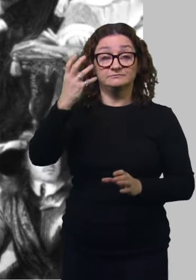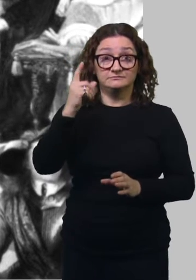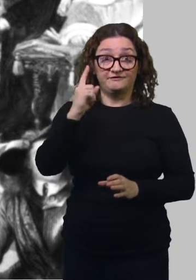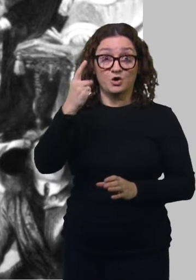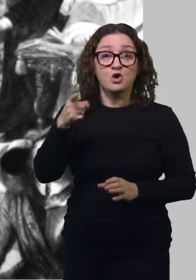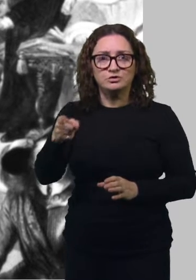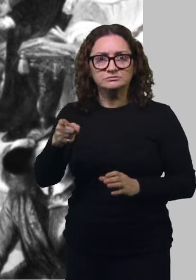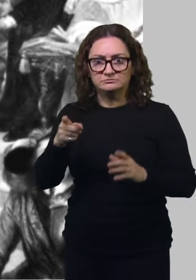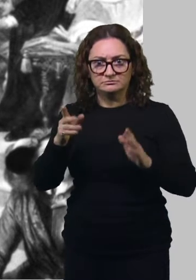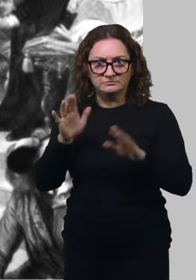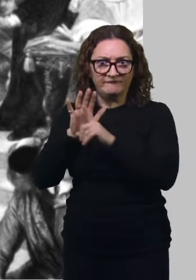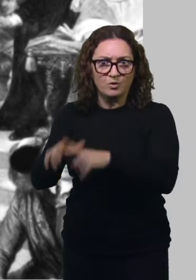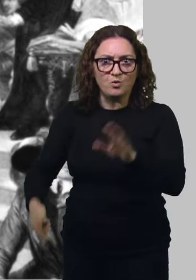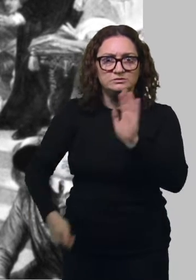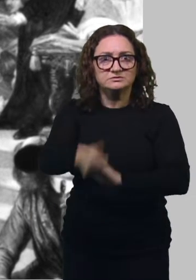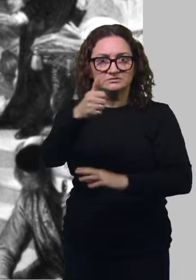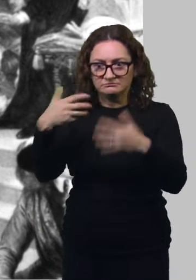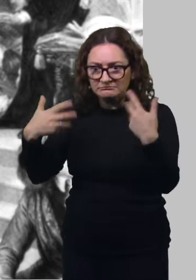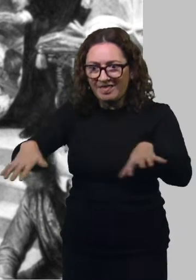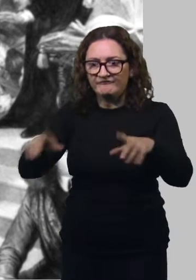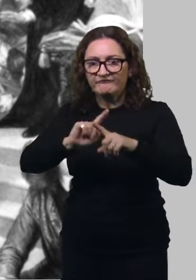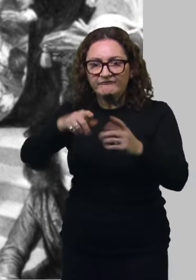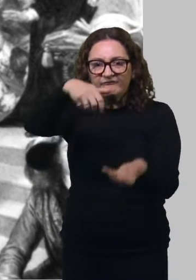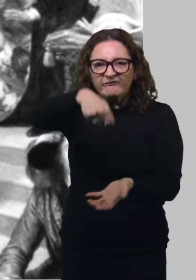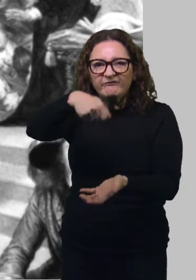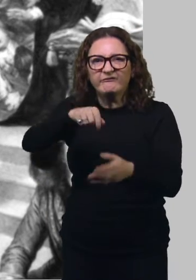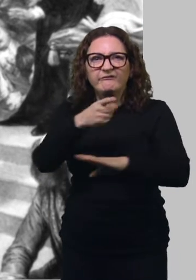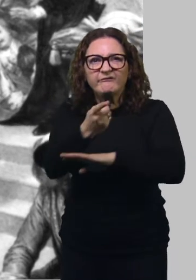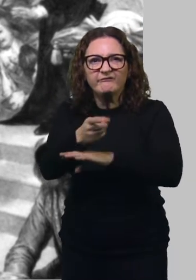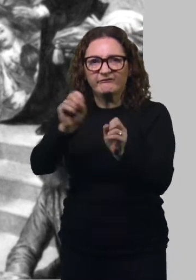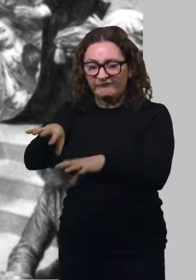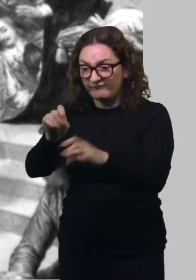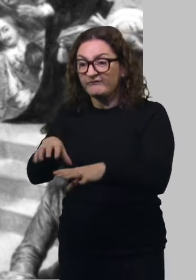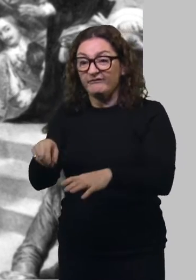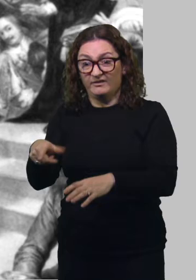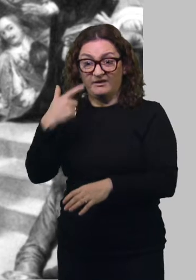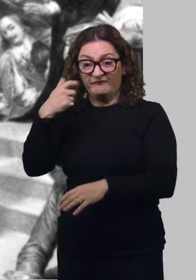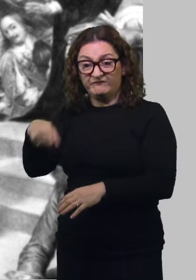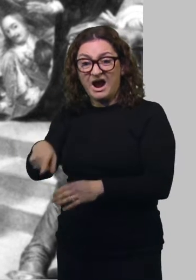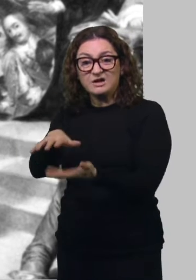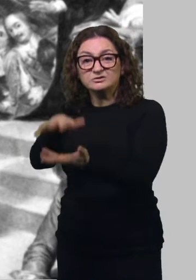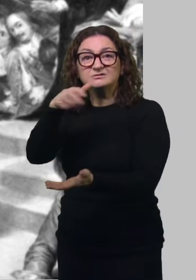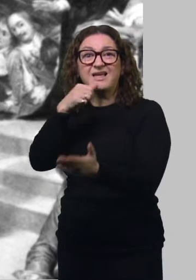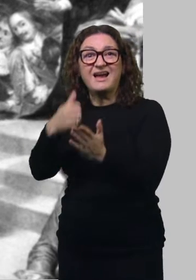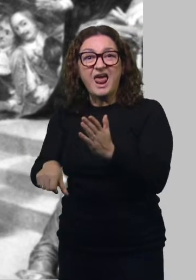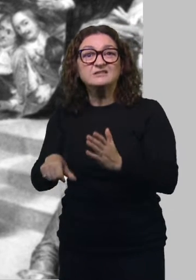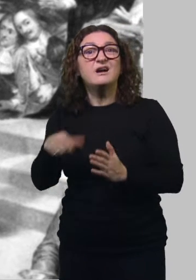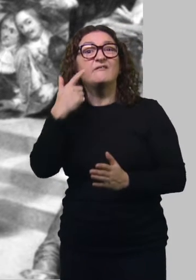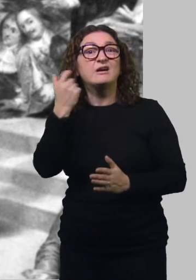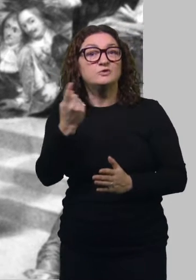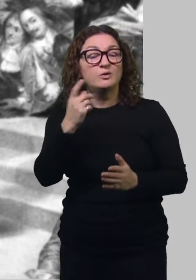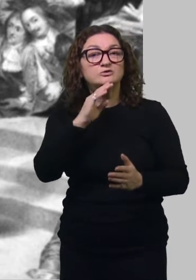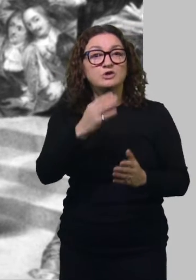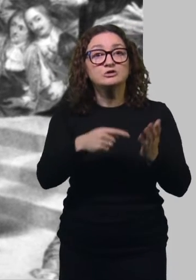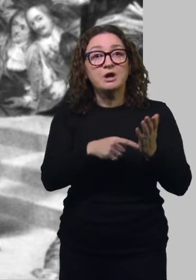Letters. These fell into the hands of Sir Thomas Fairfax and the Parliamentary Army. The letters were taken to London, deciphered,